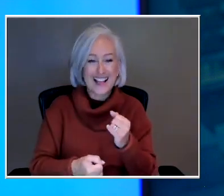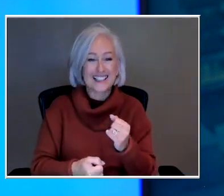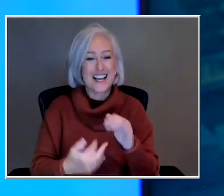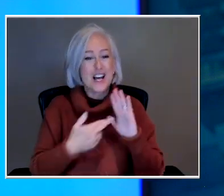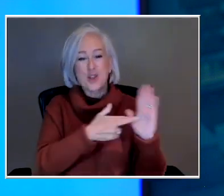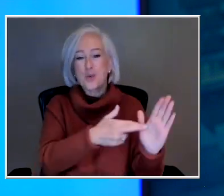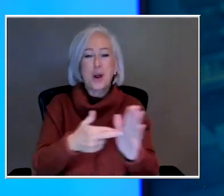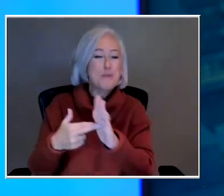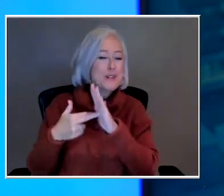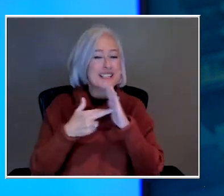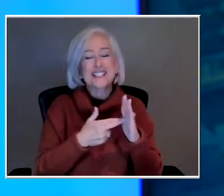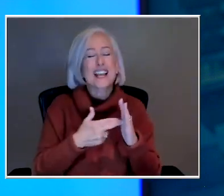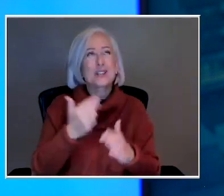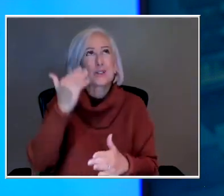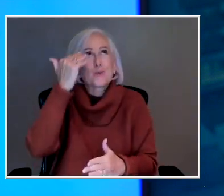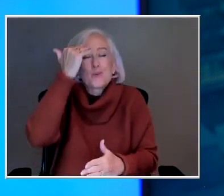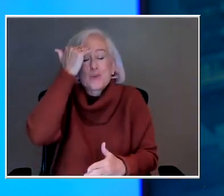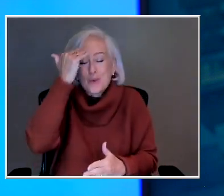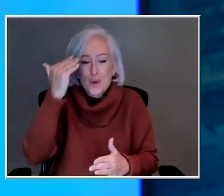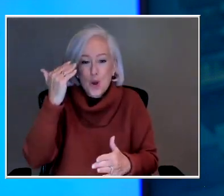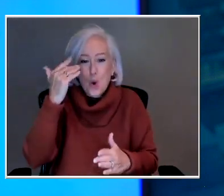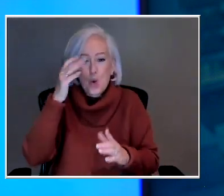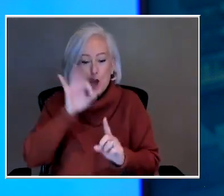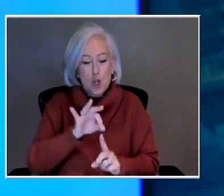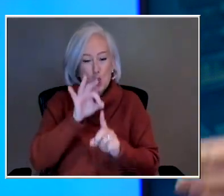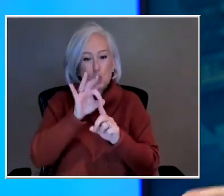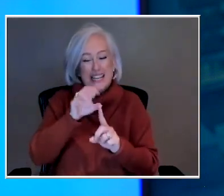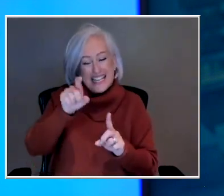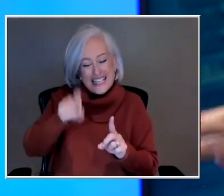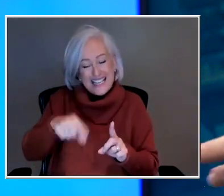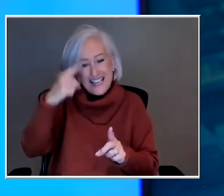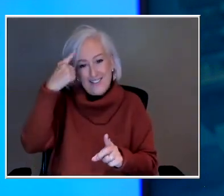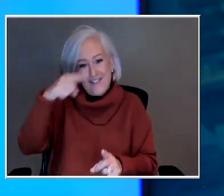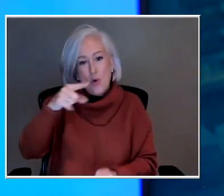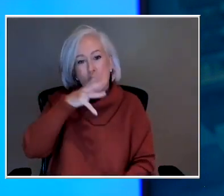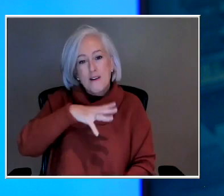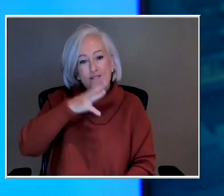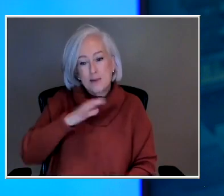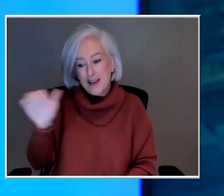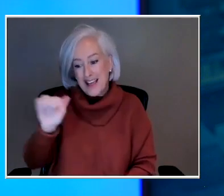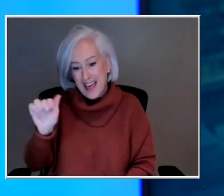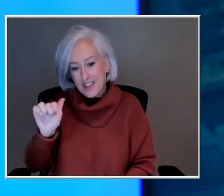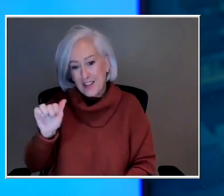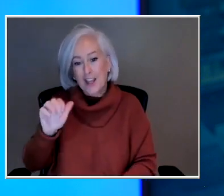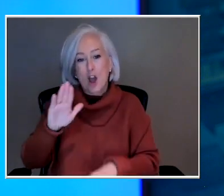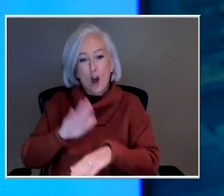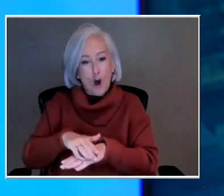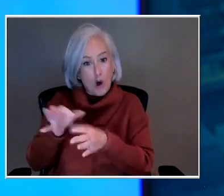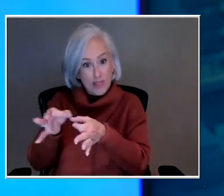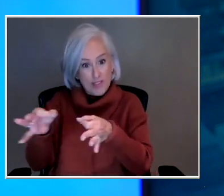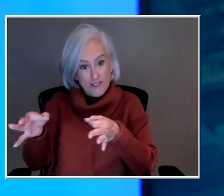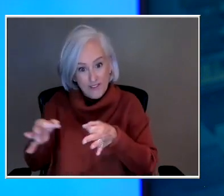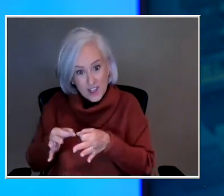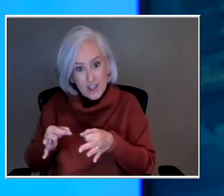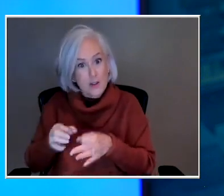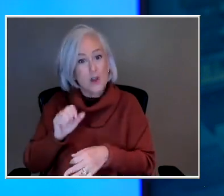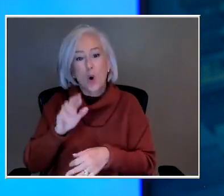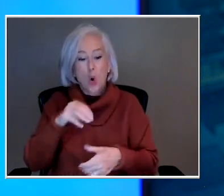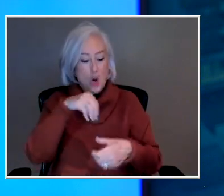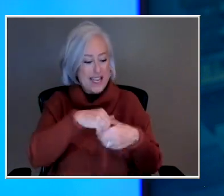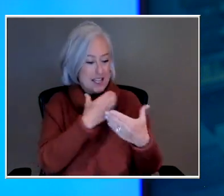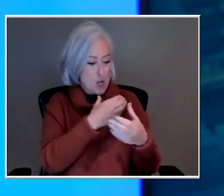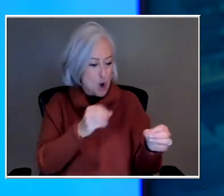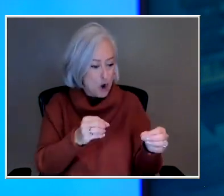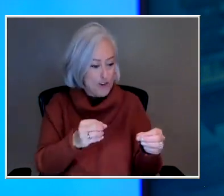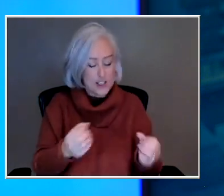you need, the unique needs of the female athlete, whether it's on the field and on the pitch, or whether it's in the office, or whether it's in the weight training